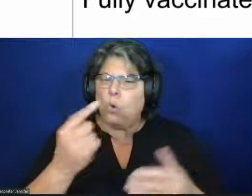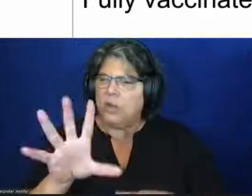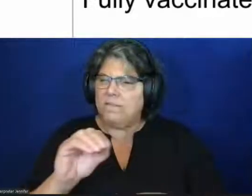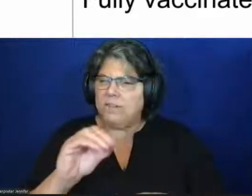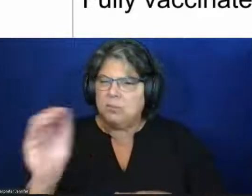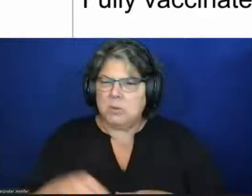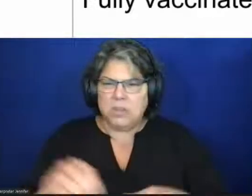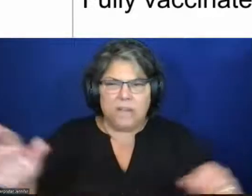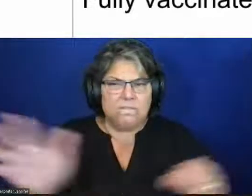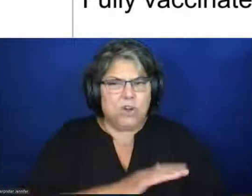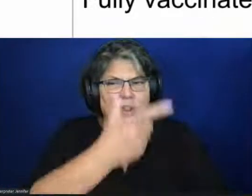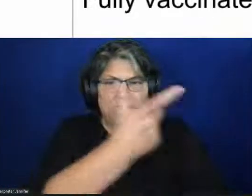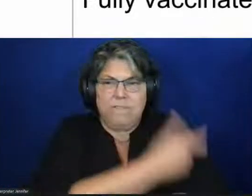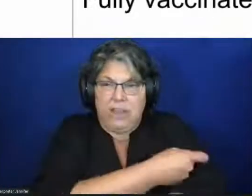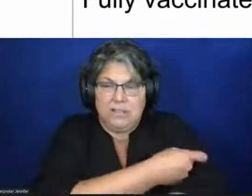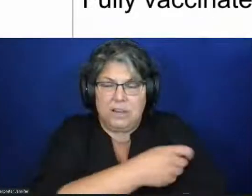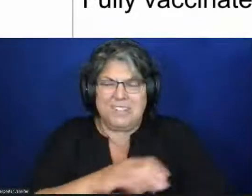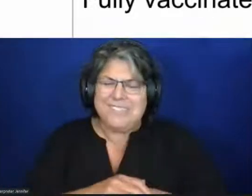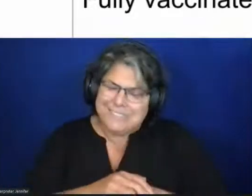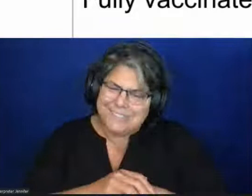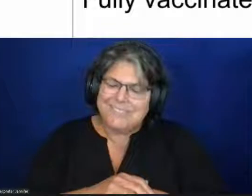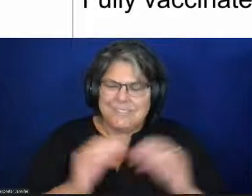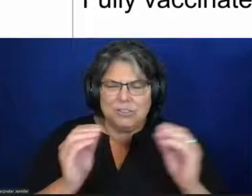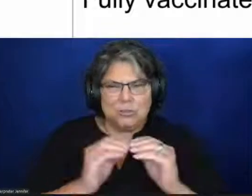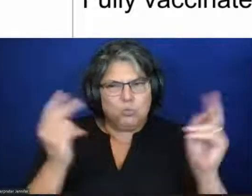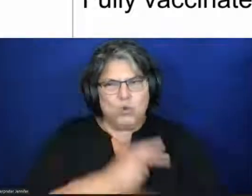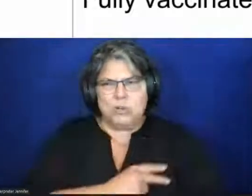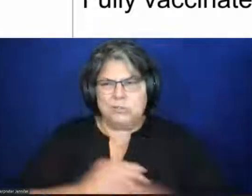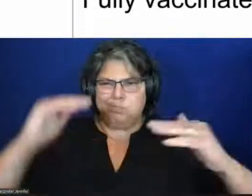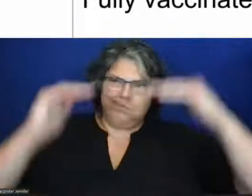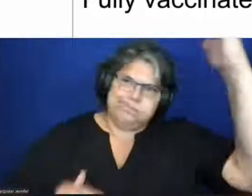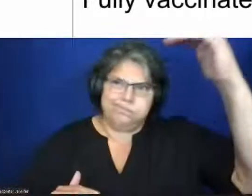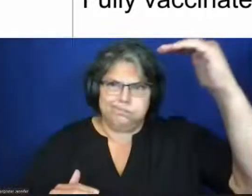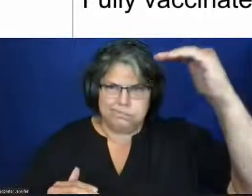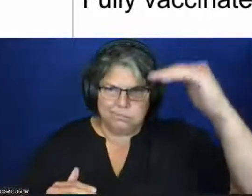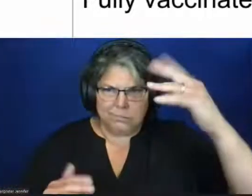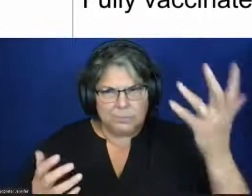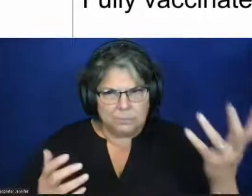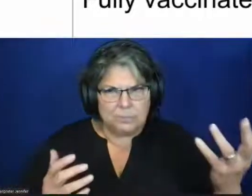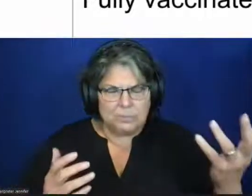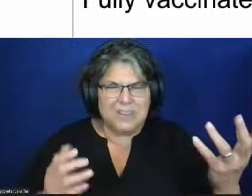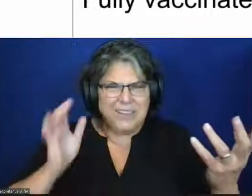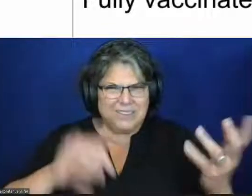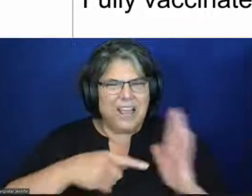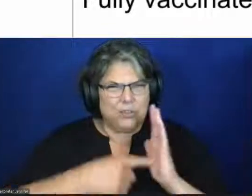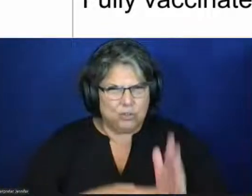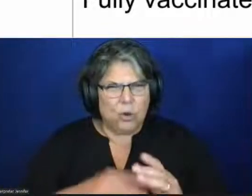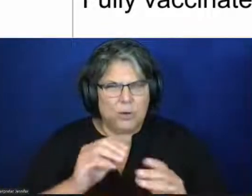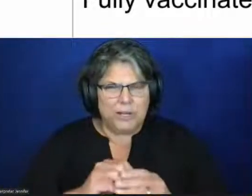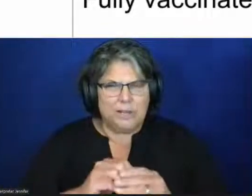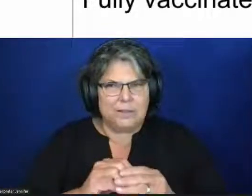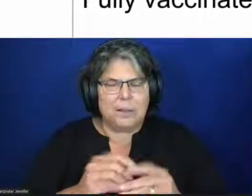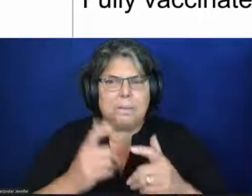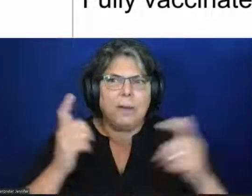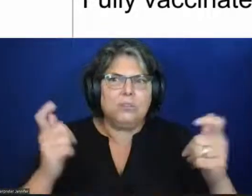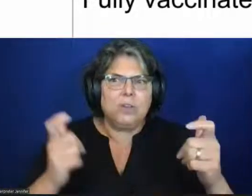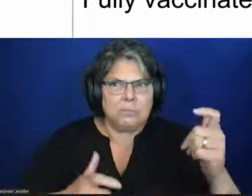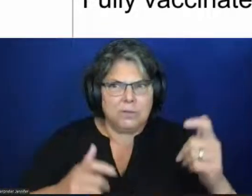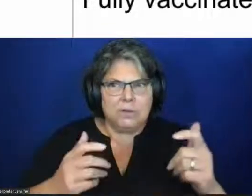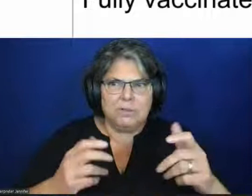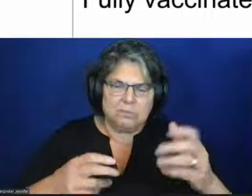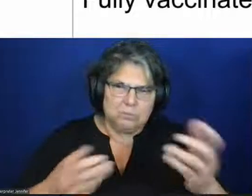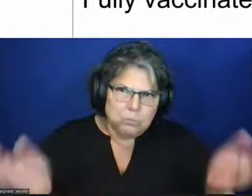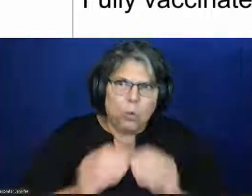vaccinated, which is even more disparity. And this is also reflected in the significantly higher case rates